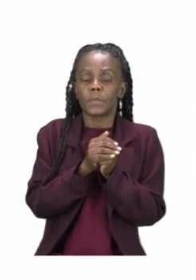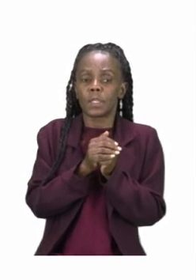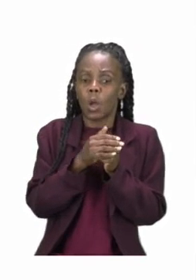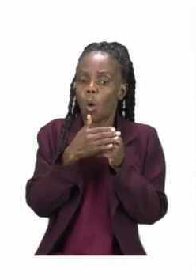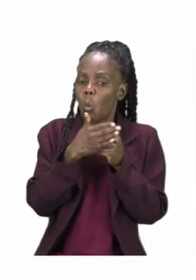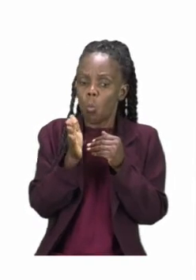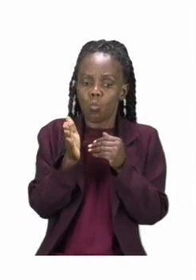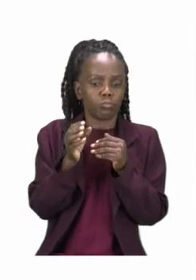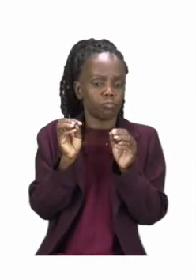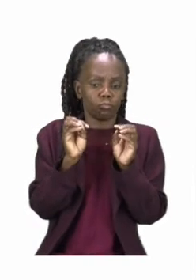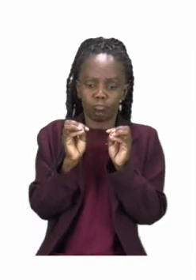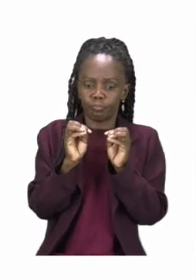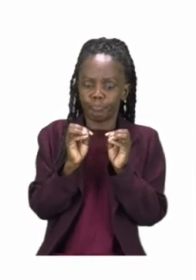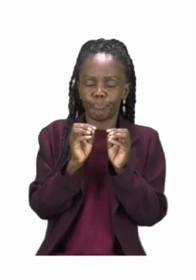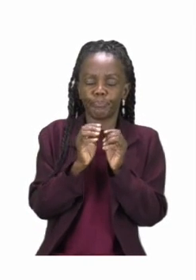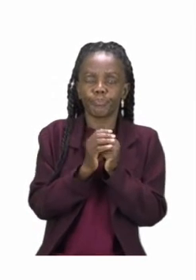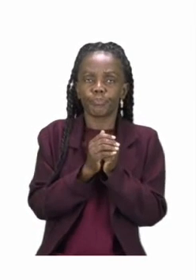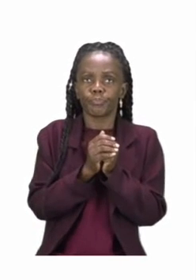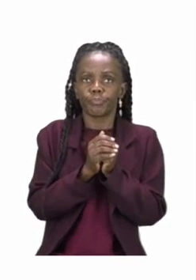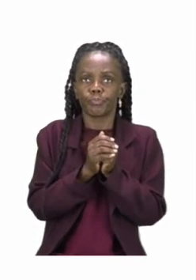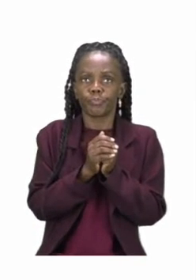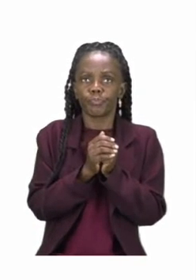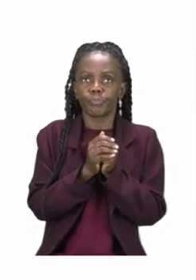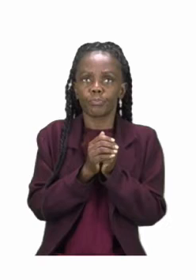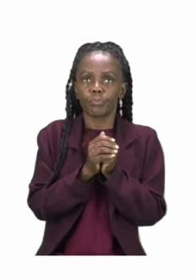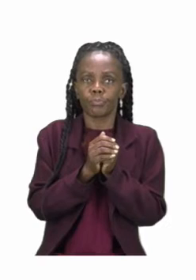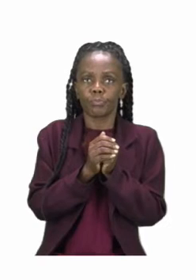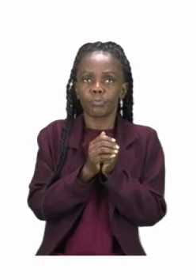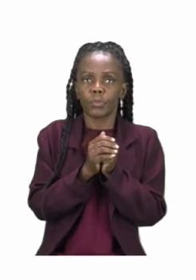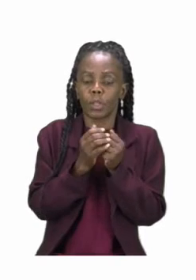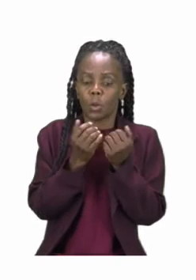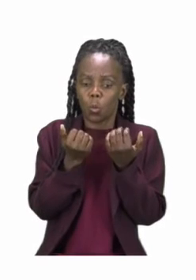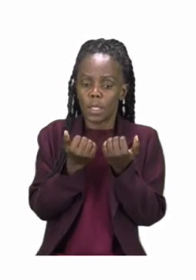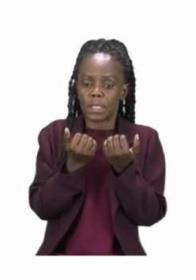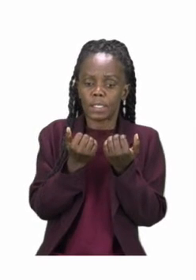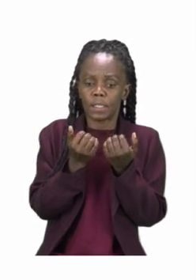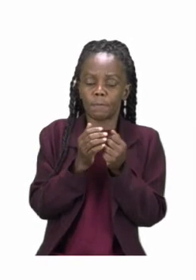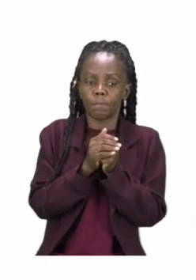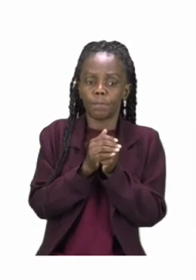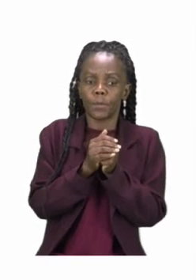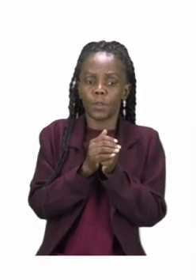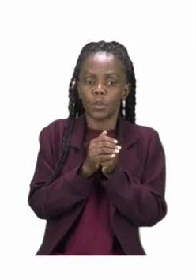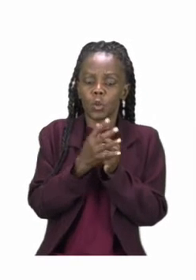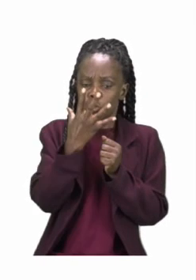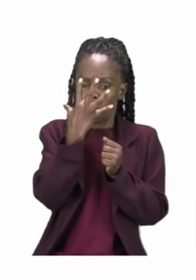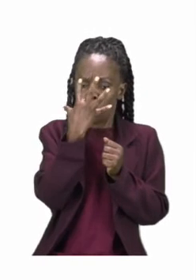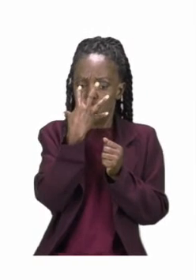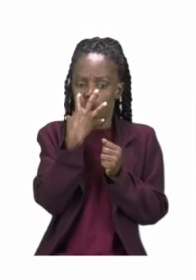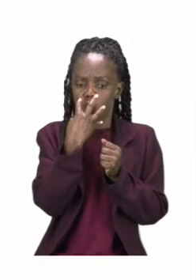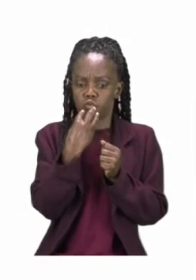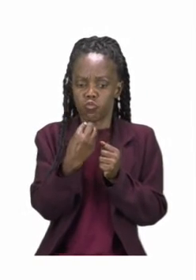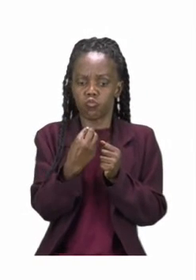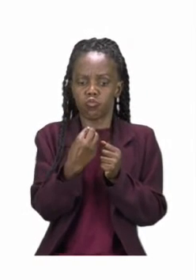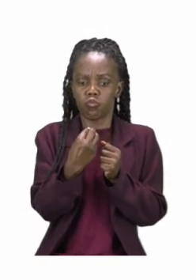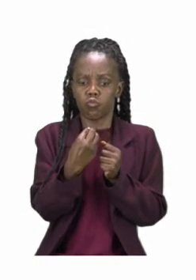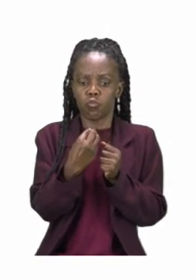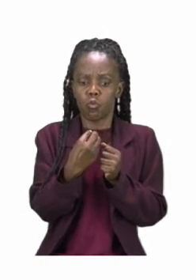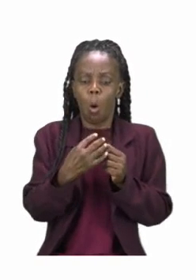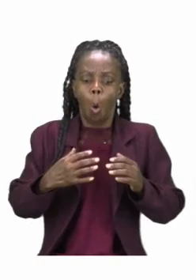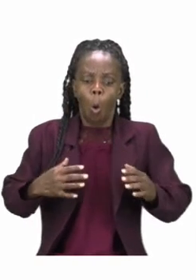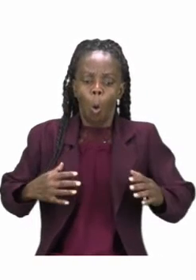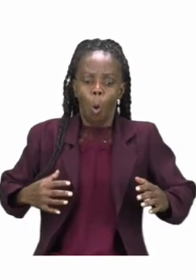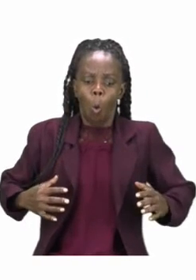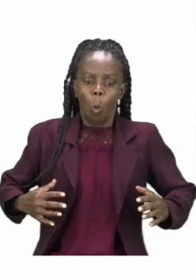door for the big bad wolf. And so the wolf, with all his might, began